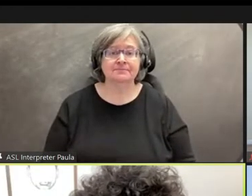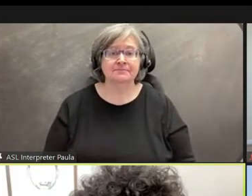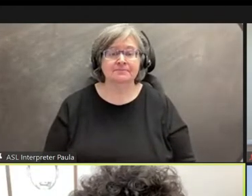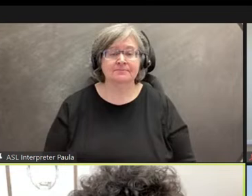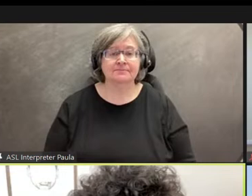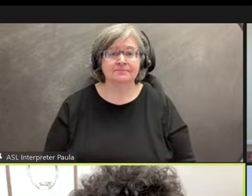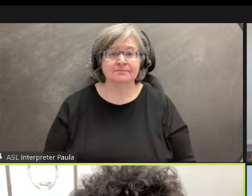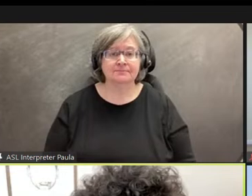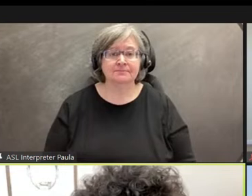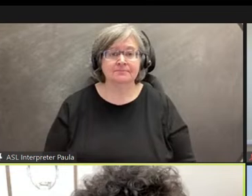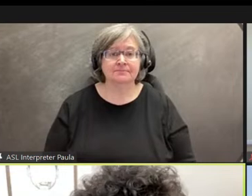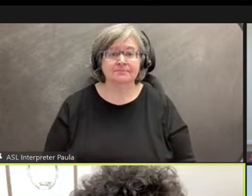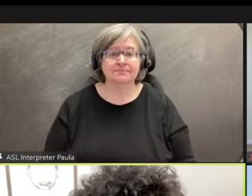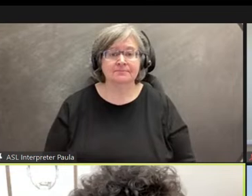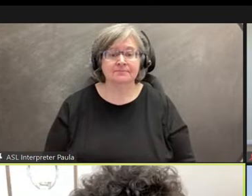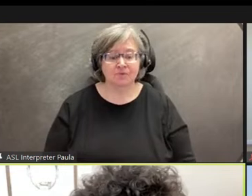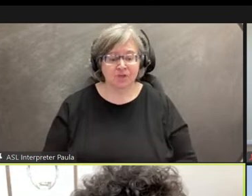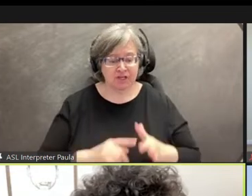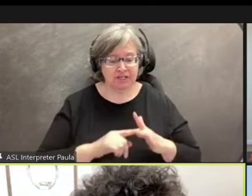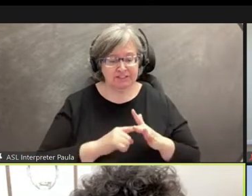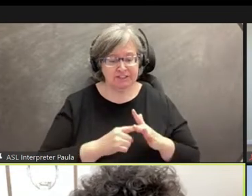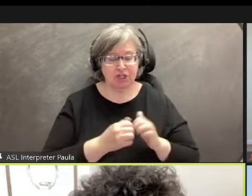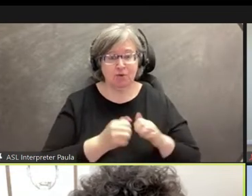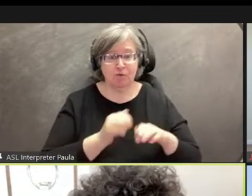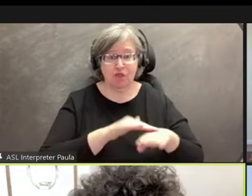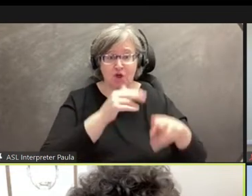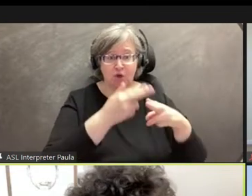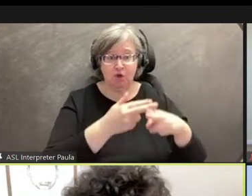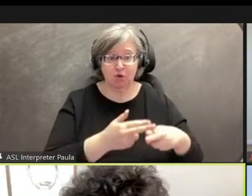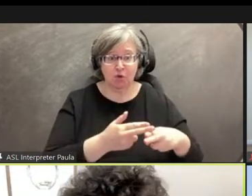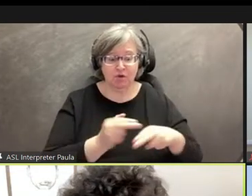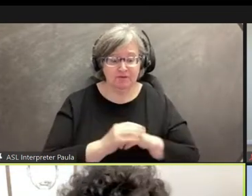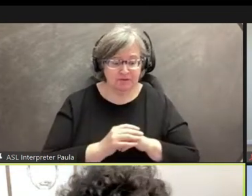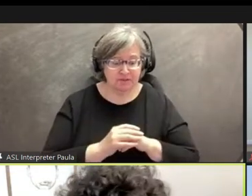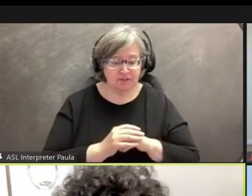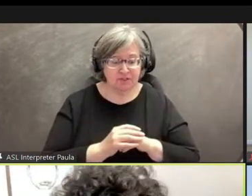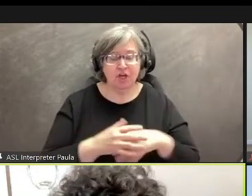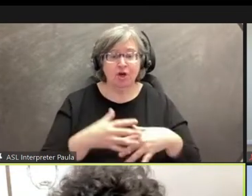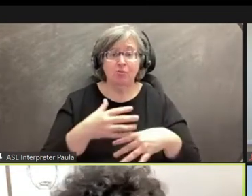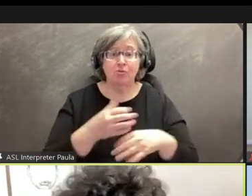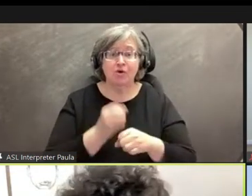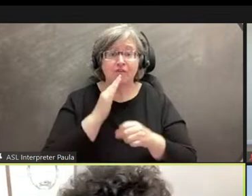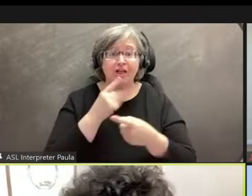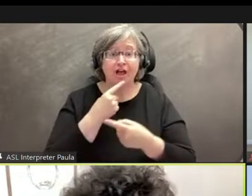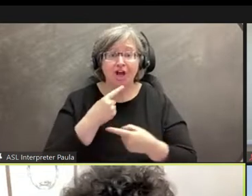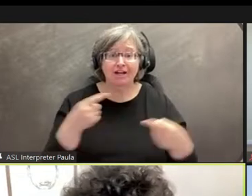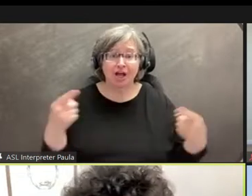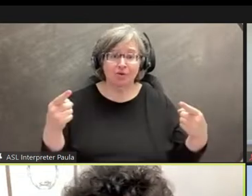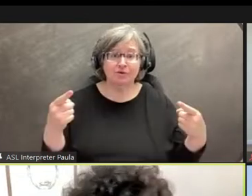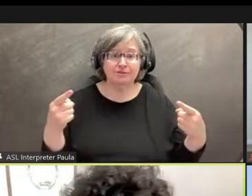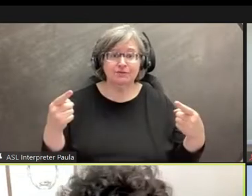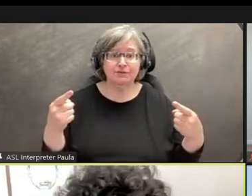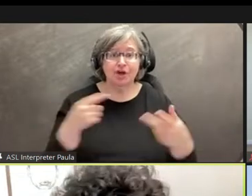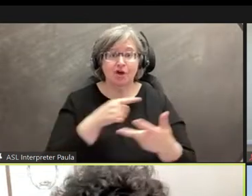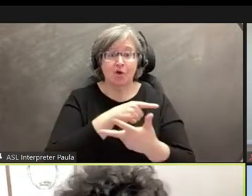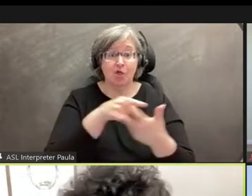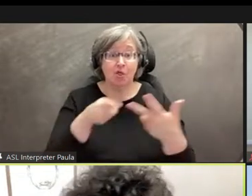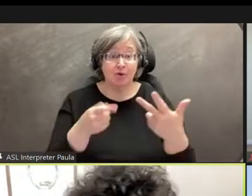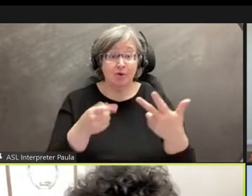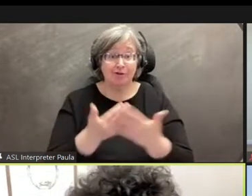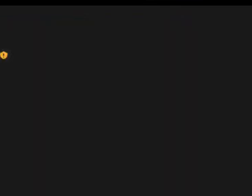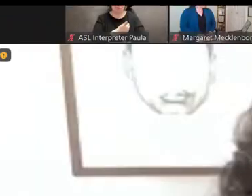So let's see, starting off with the roll call, I'd like to briefly announce the three new